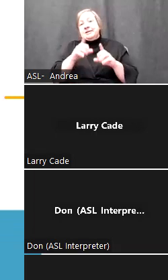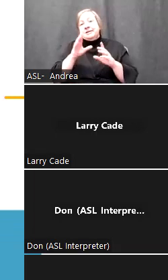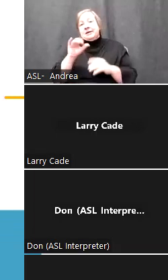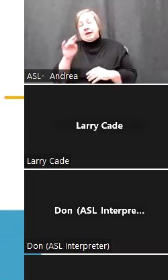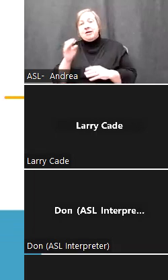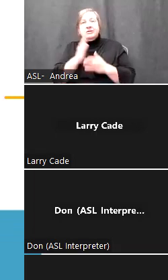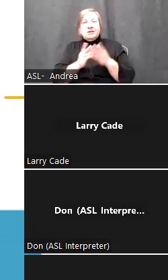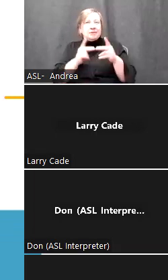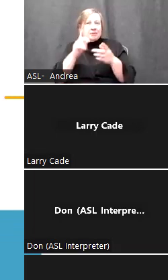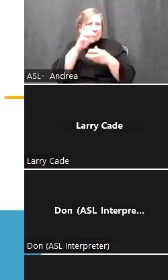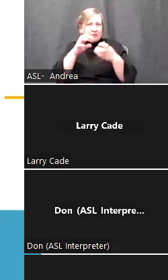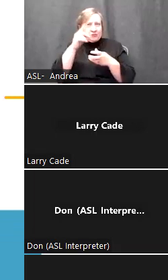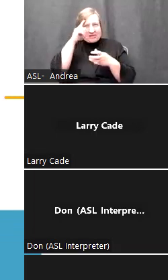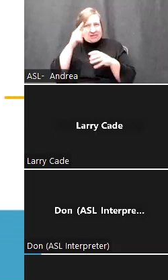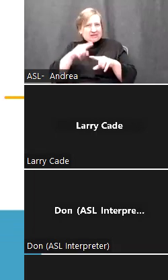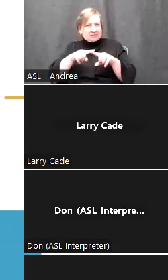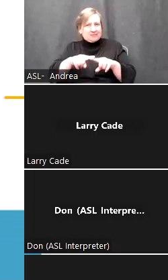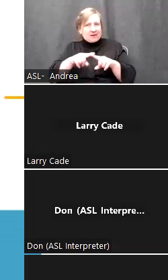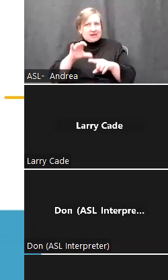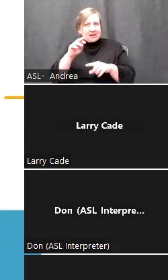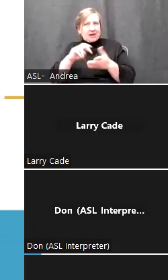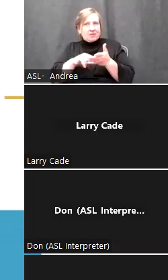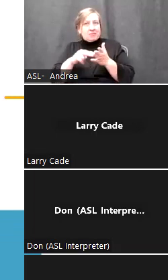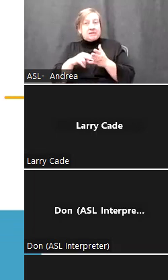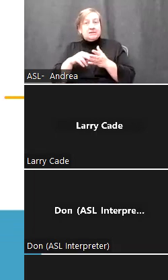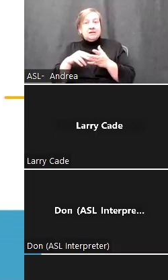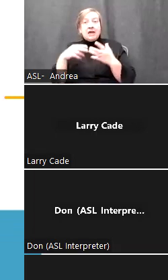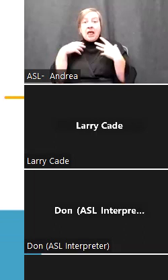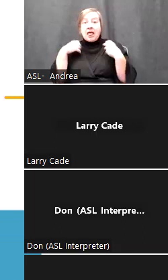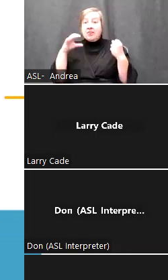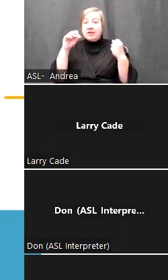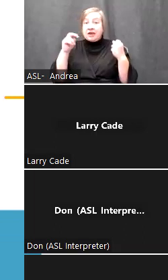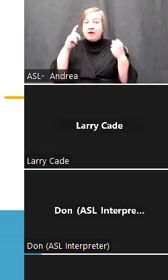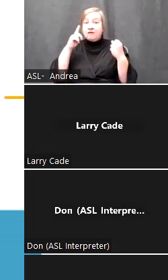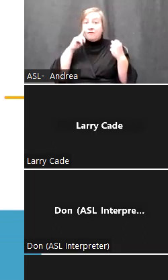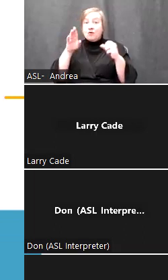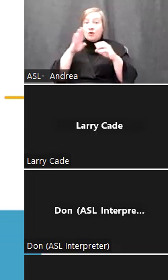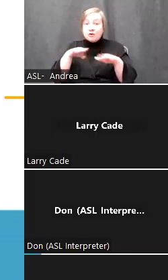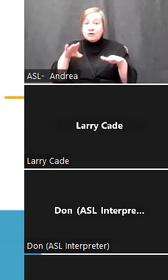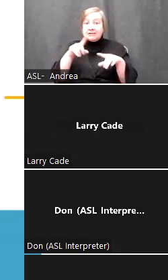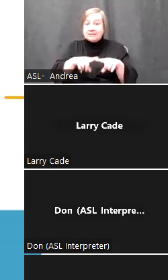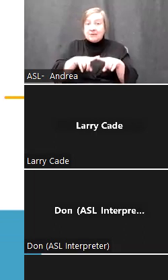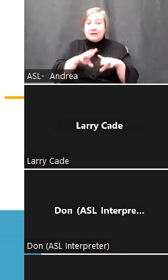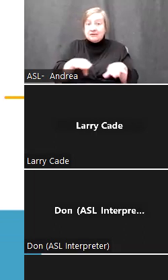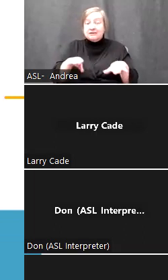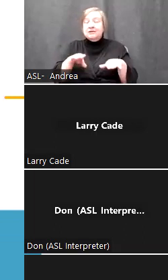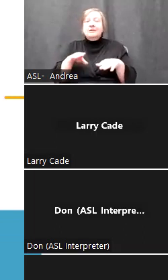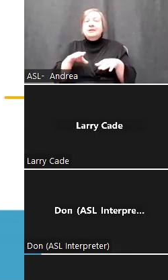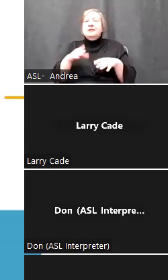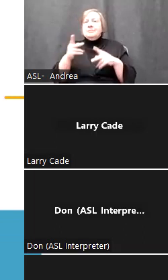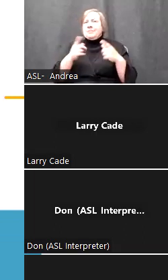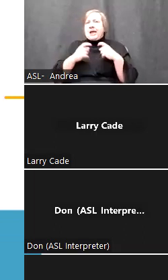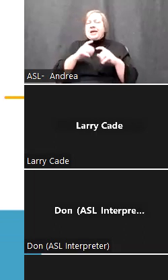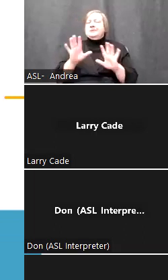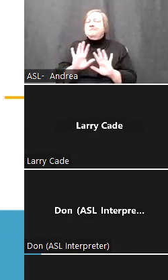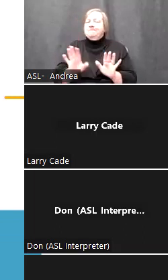confused and think dependent care means healthcare expenses for their dependents. We get that question probably a couple times a year, but what